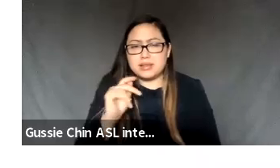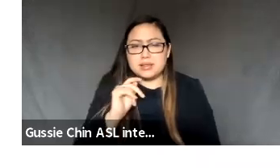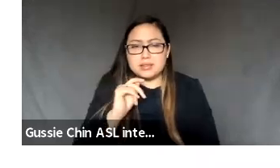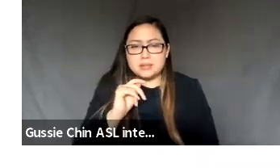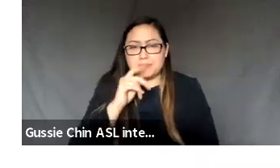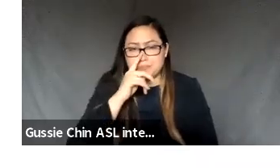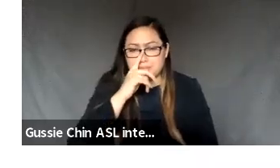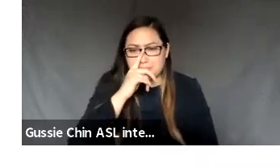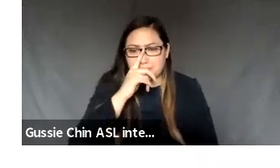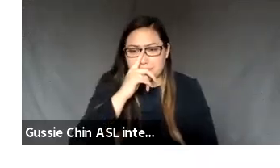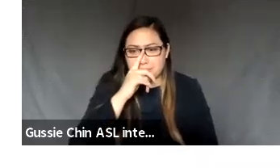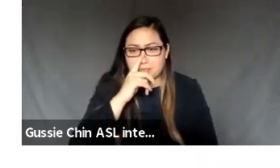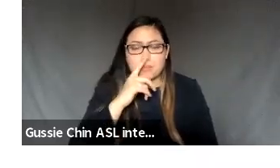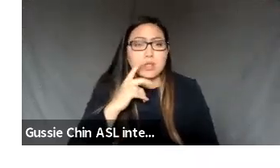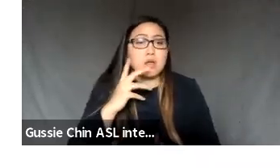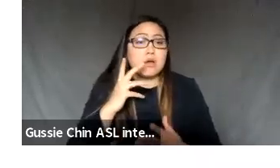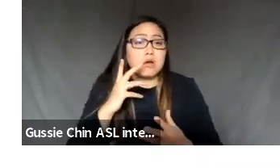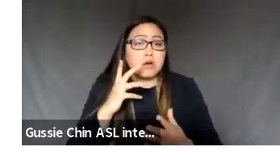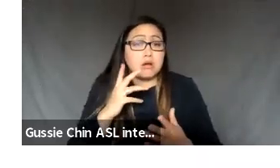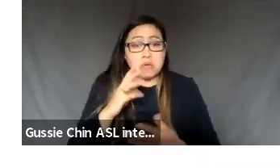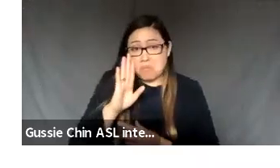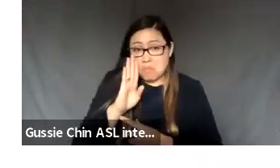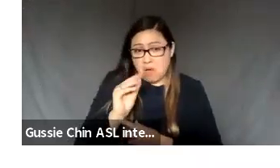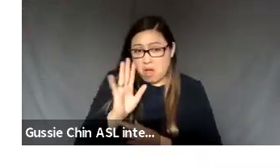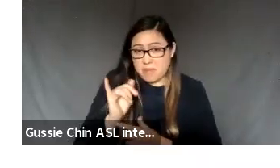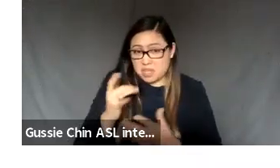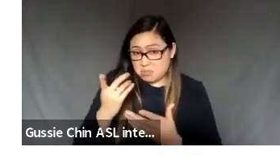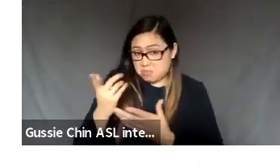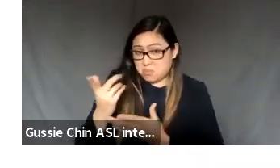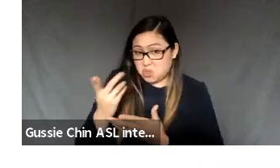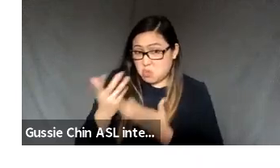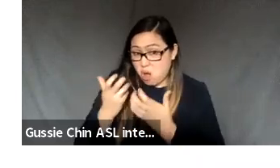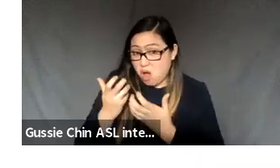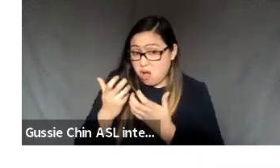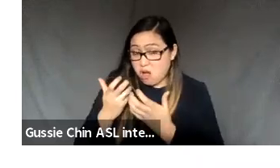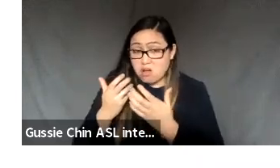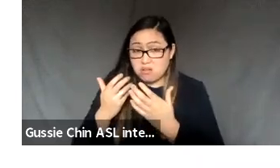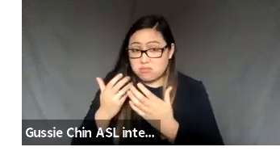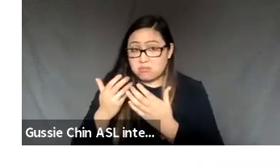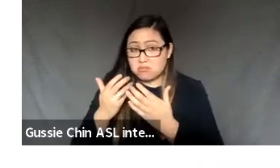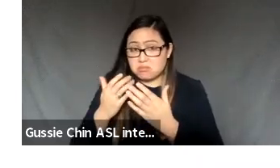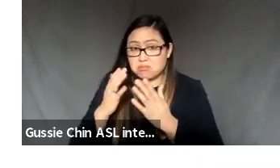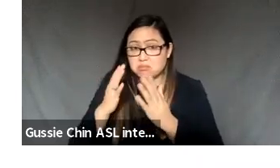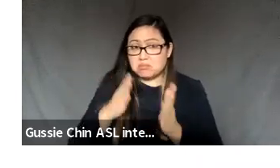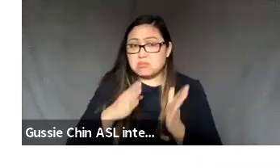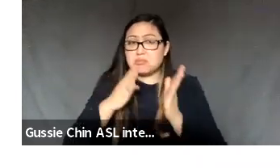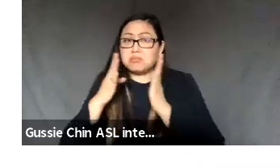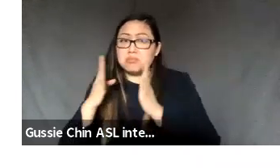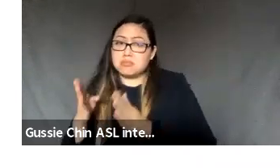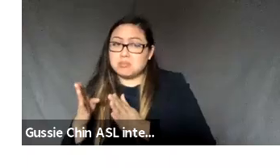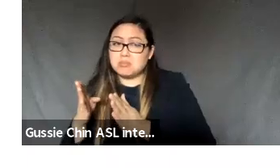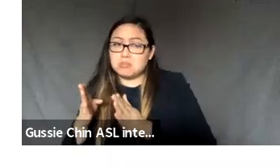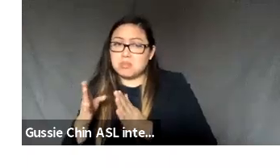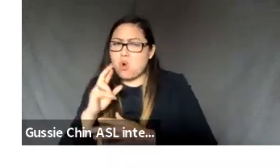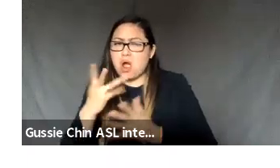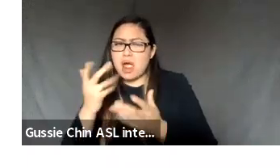So, Yep. Bobby, do you want to move ahead to the other slides that you were going to take, or how